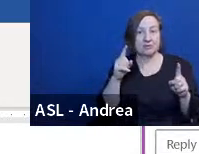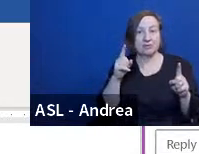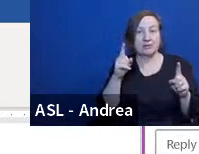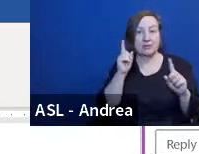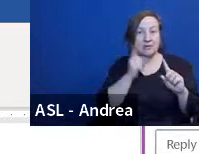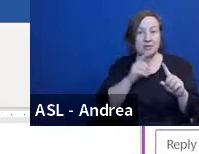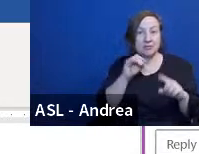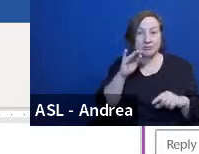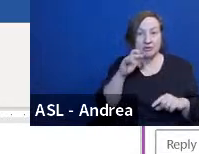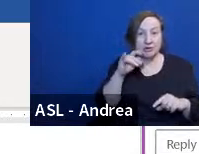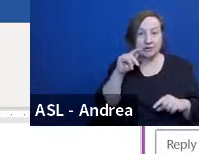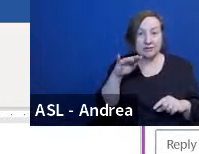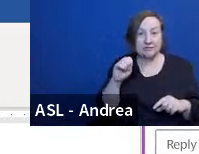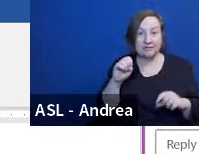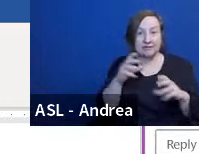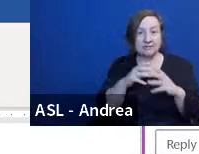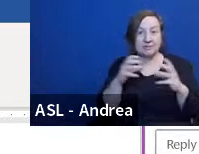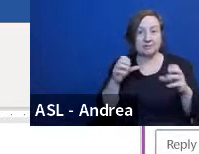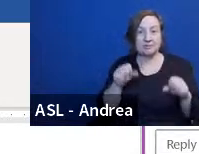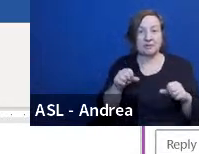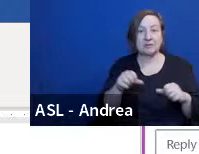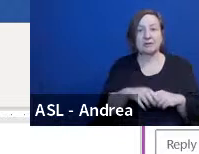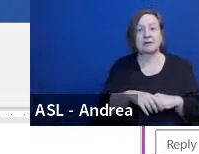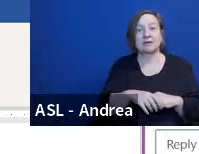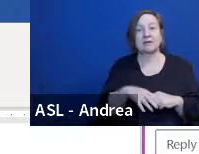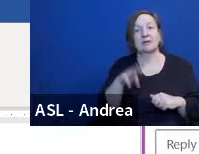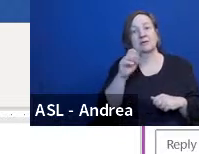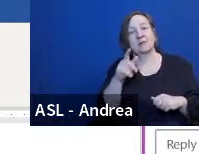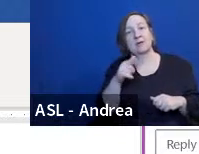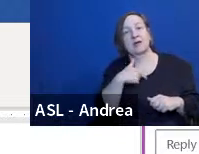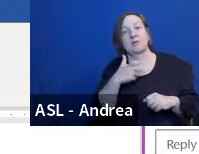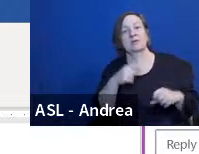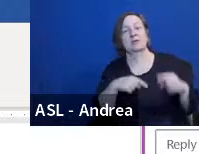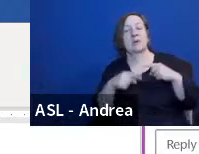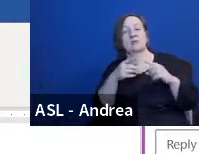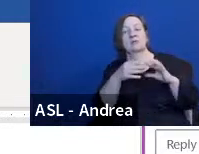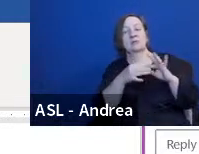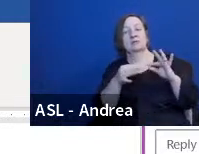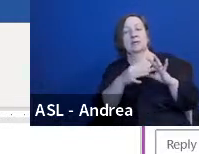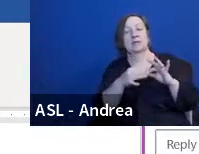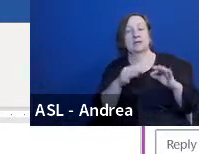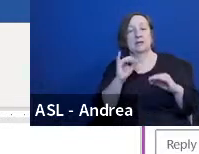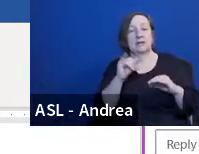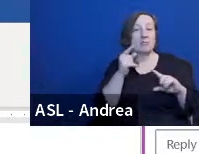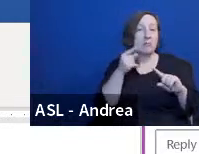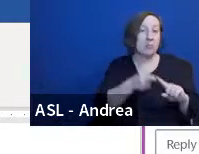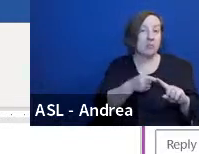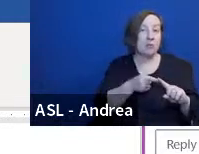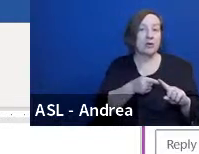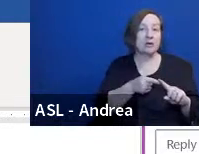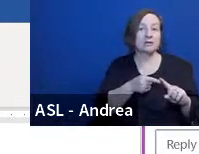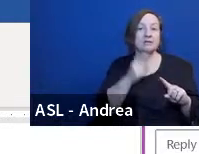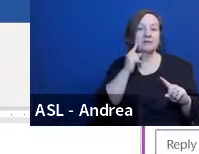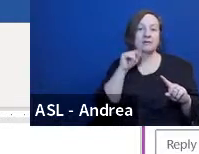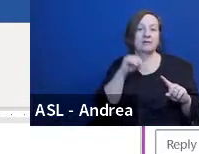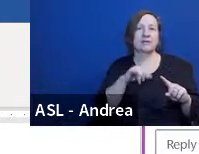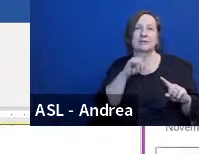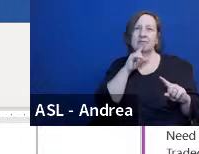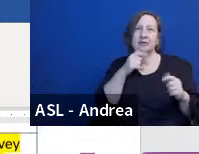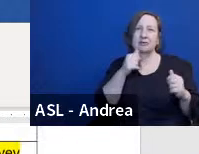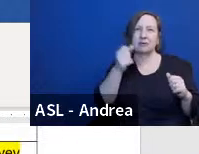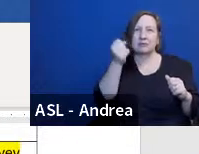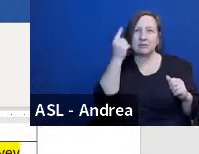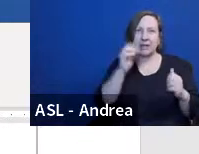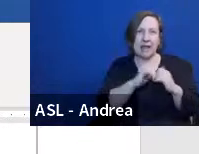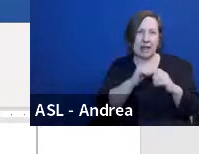as possible. Well, I want to go back to what you said. Like, so the point of this, and I'm really trying to understand how